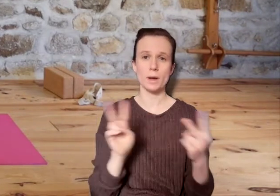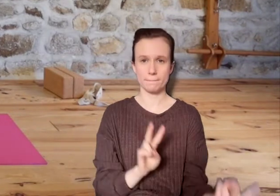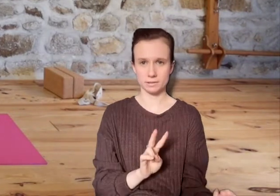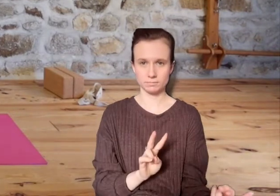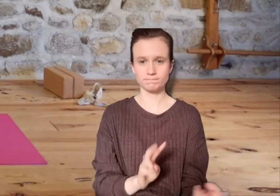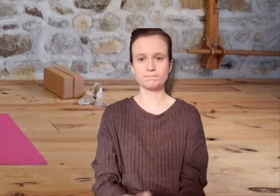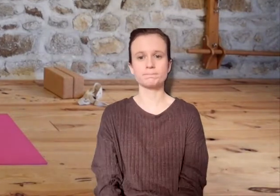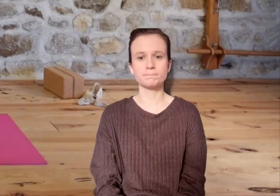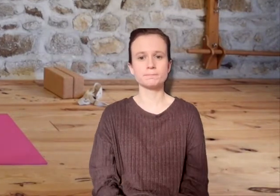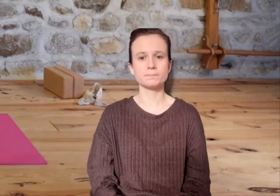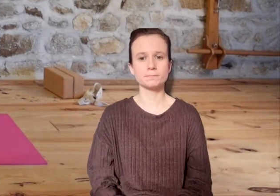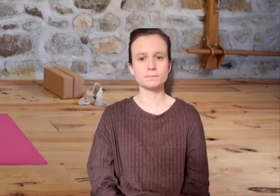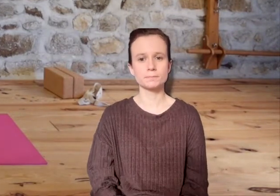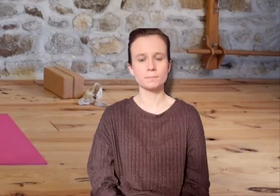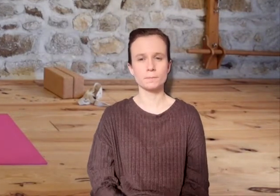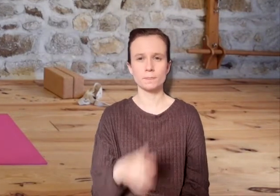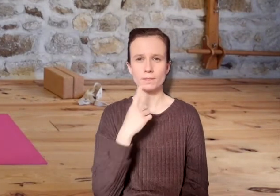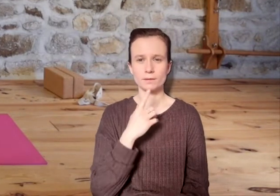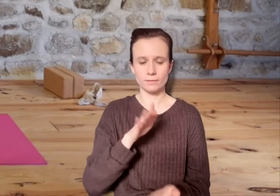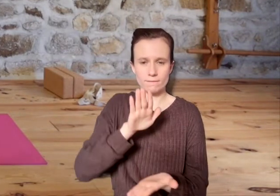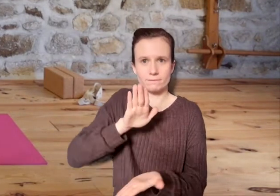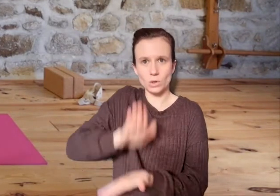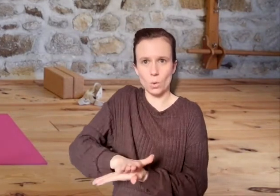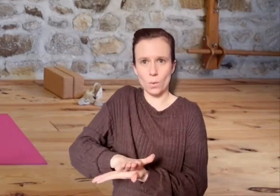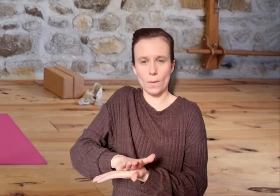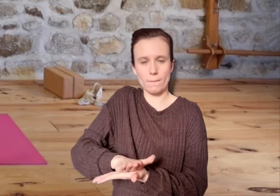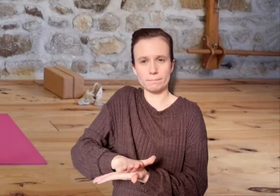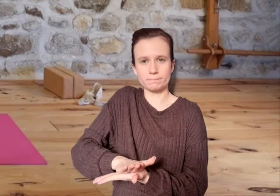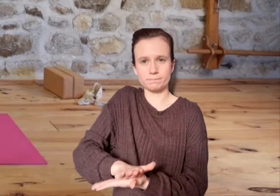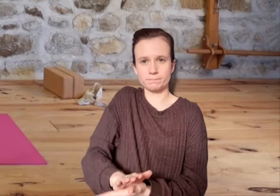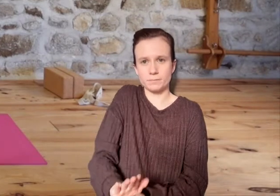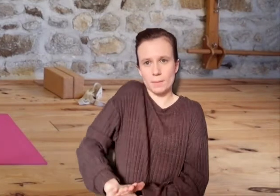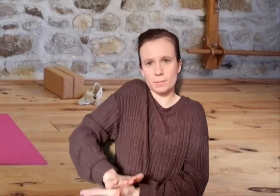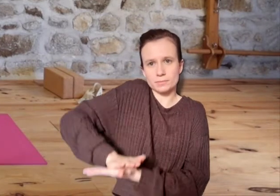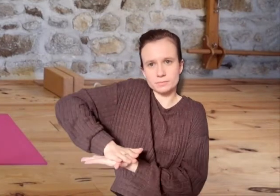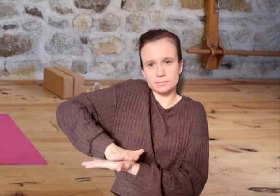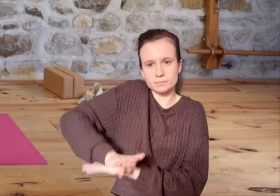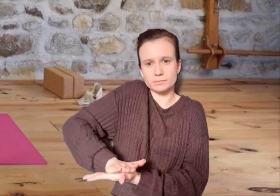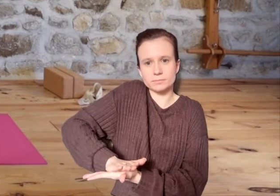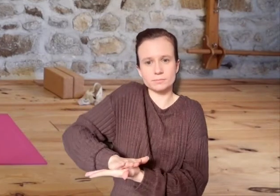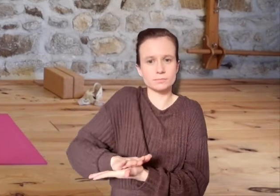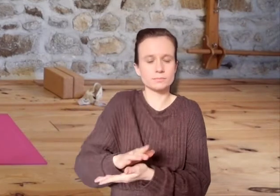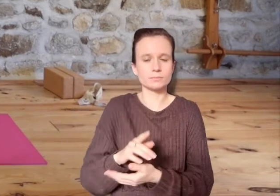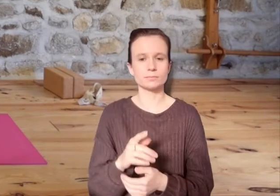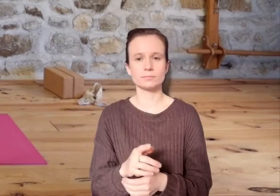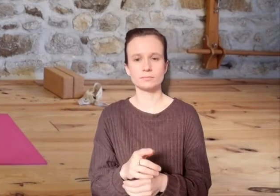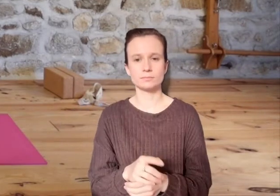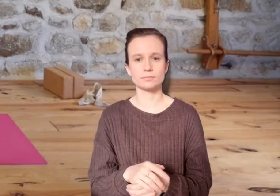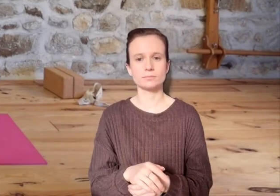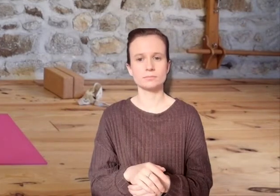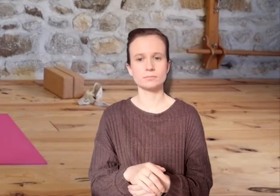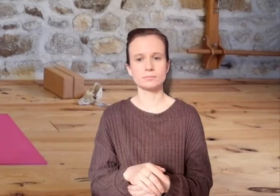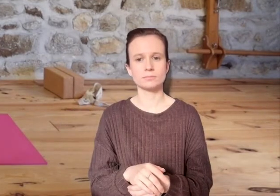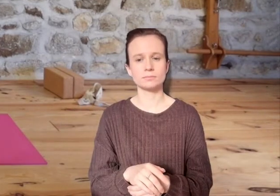Switching sides again. This time when you bend the right leg, you're going to keep the foot solid on the floor. Right leg